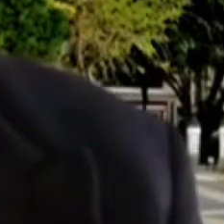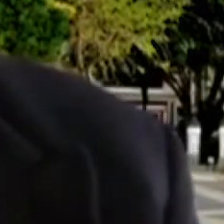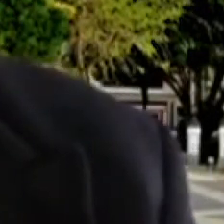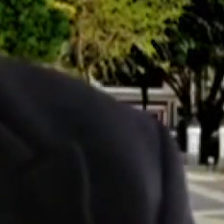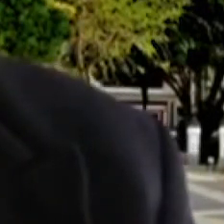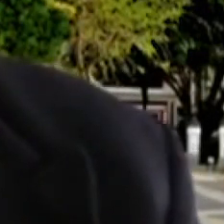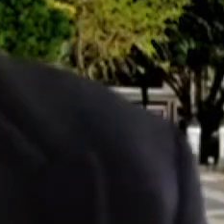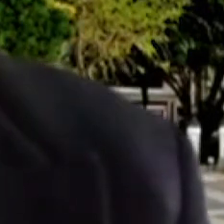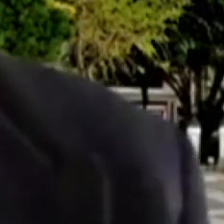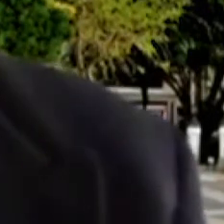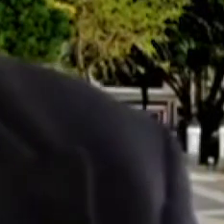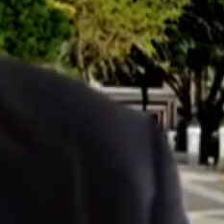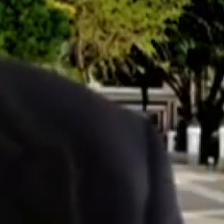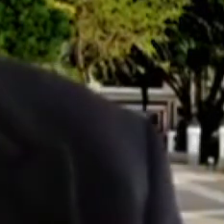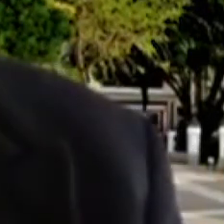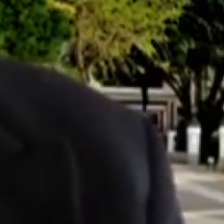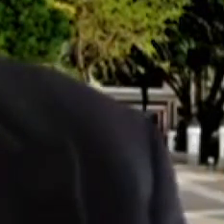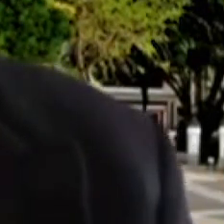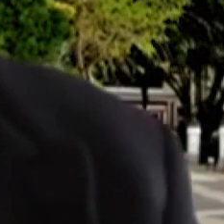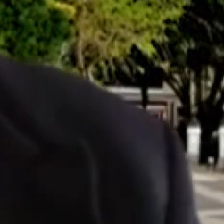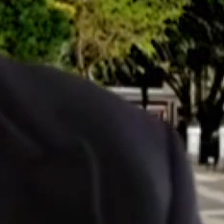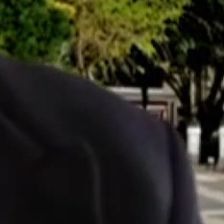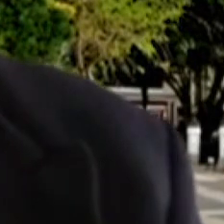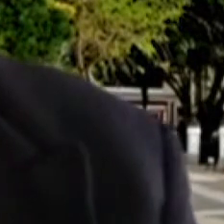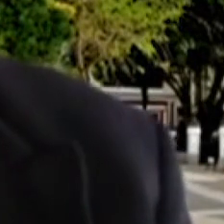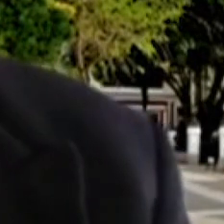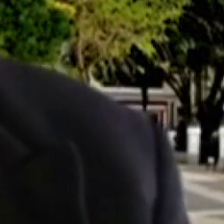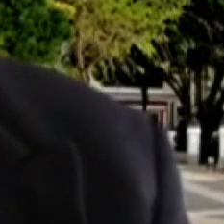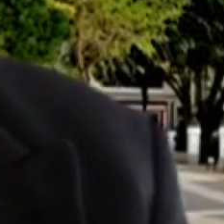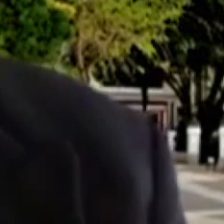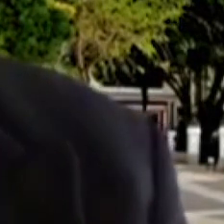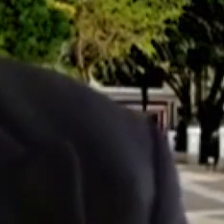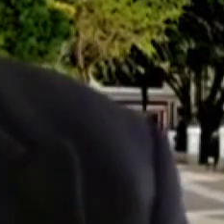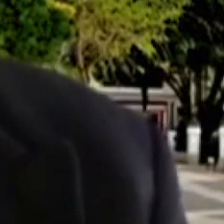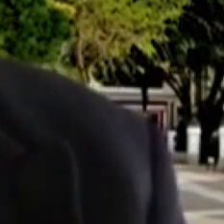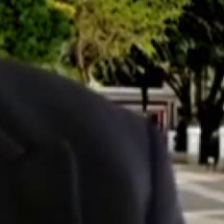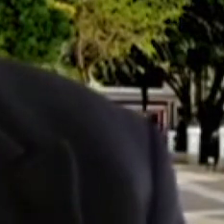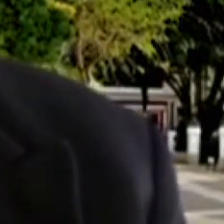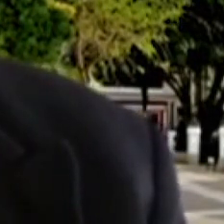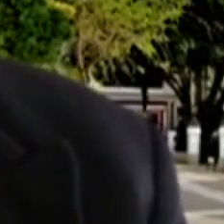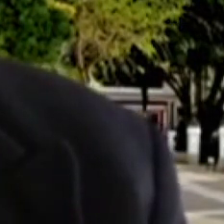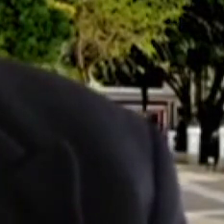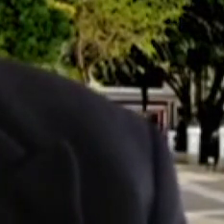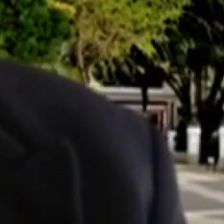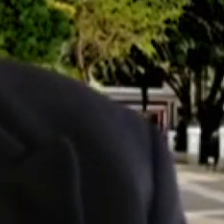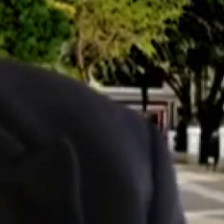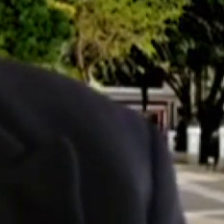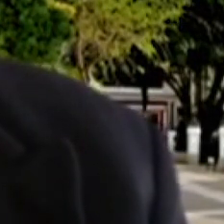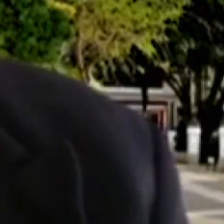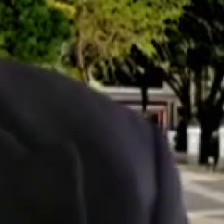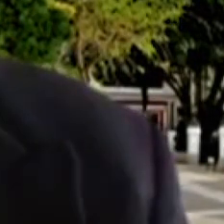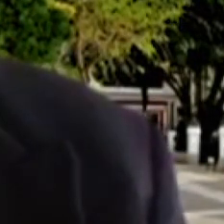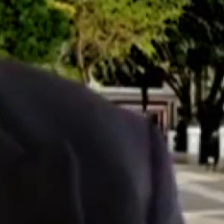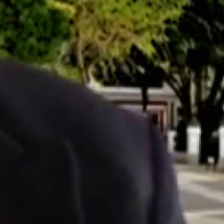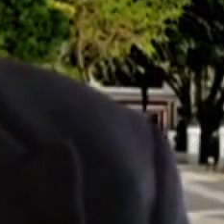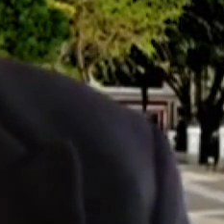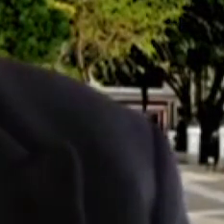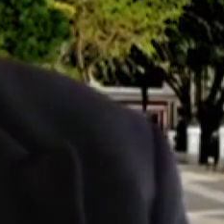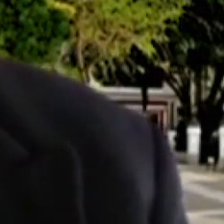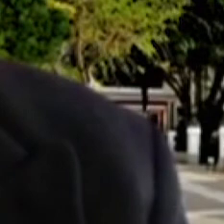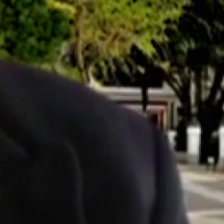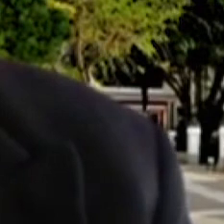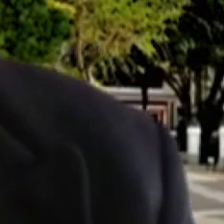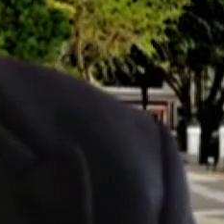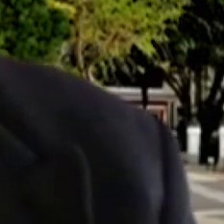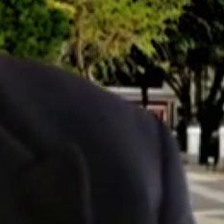vehicles do you plan to issue for them? What is the total estimated cost of this exercise and how